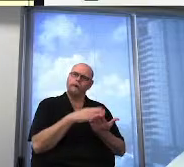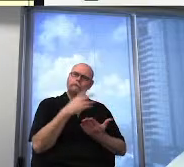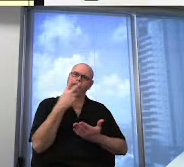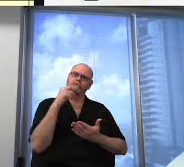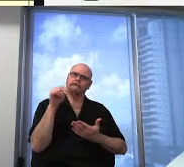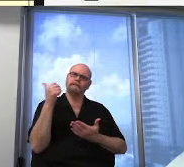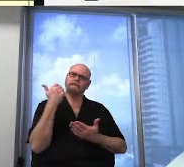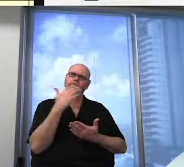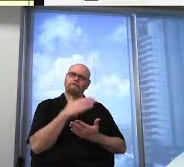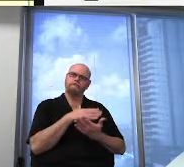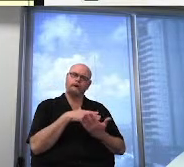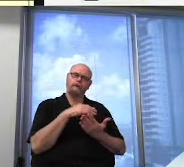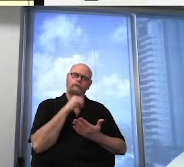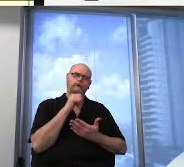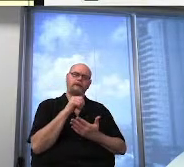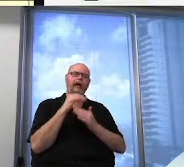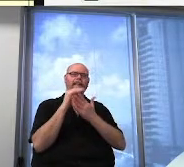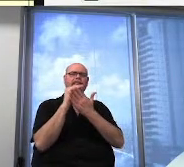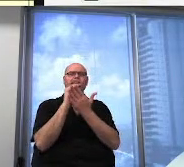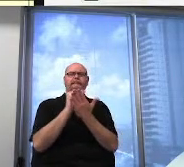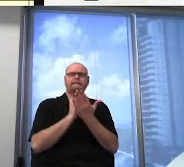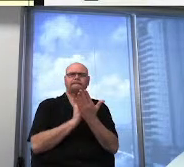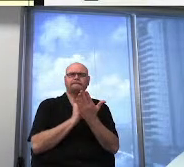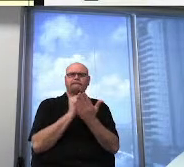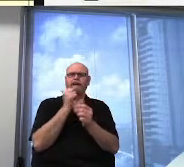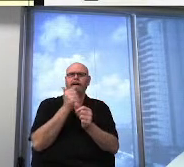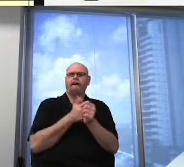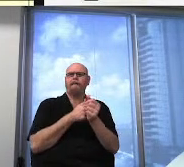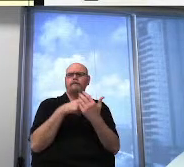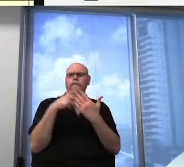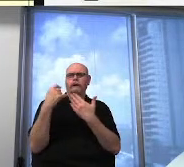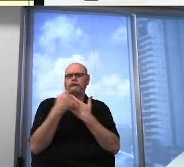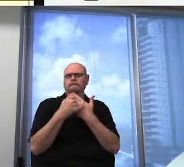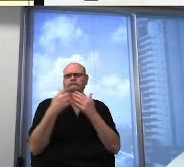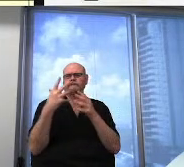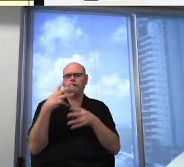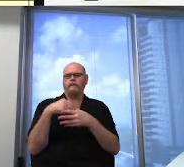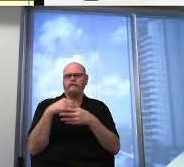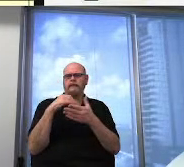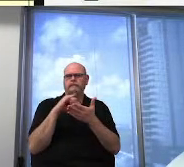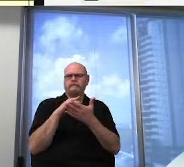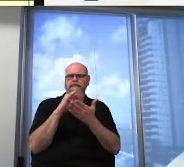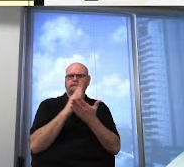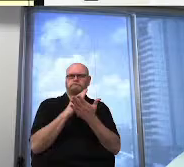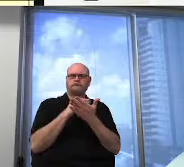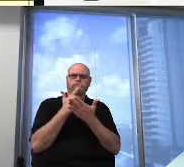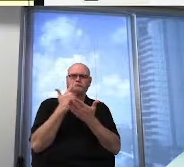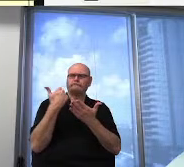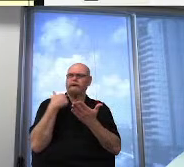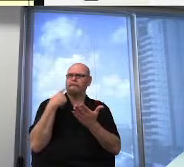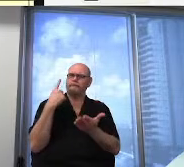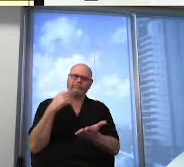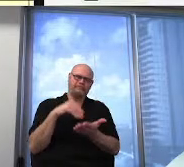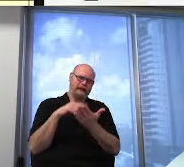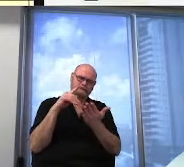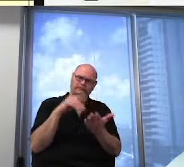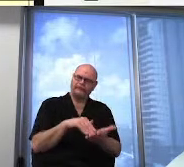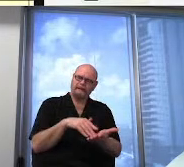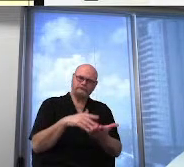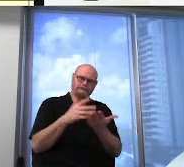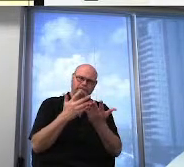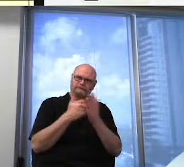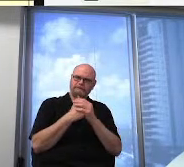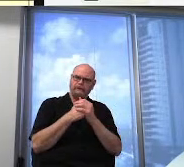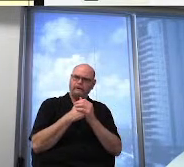part. And the second part is we are not listing every project that we have in the budget because it's thousands of them. So I